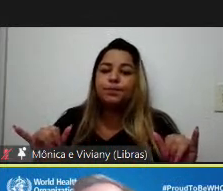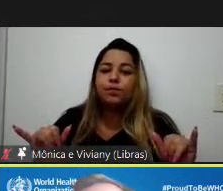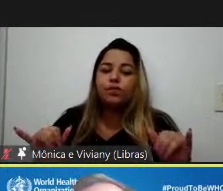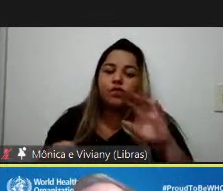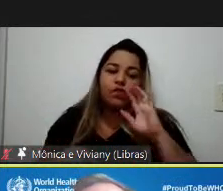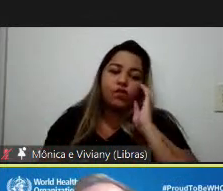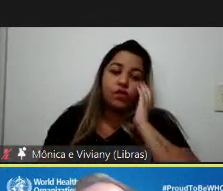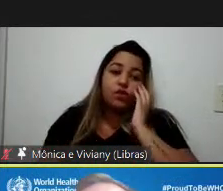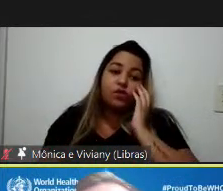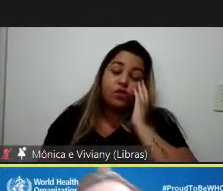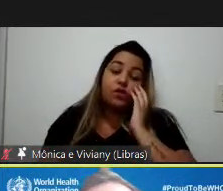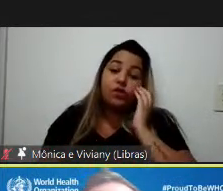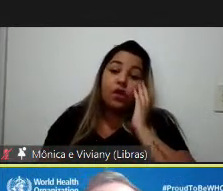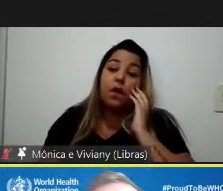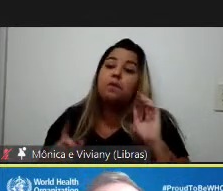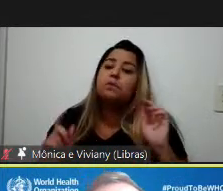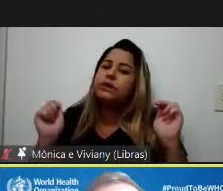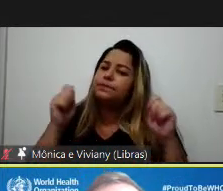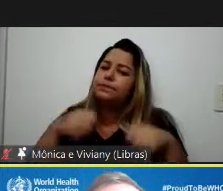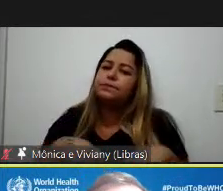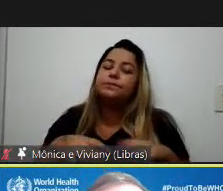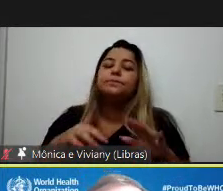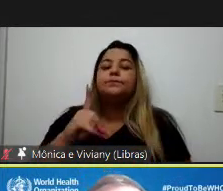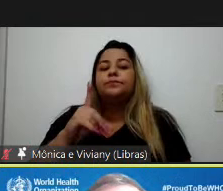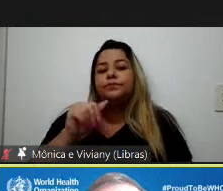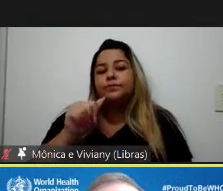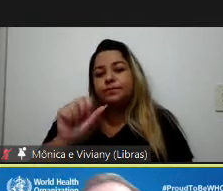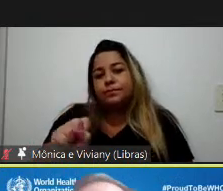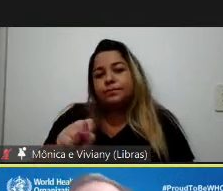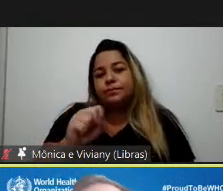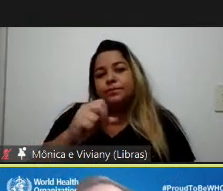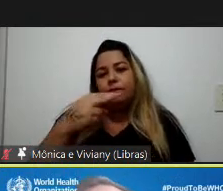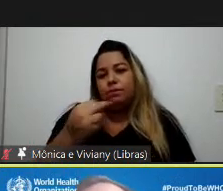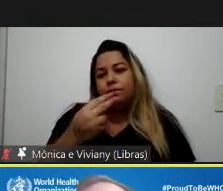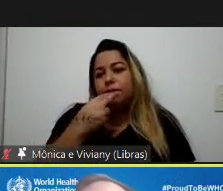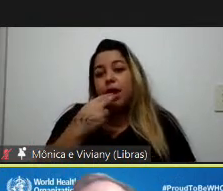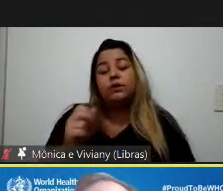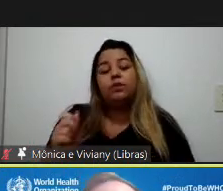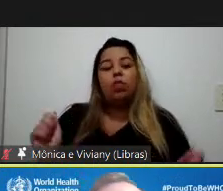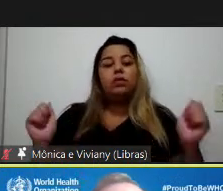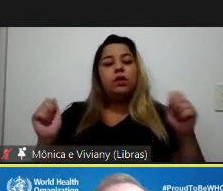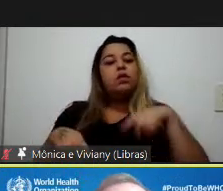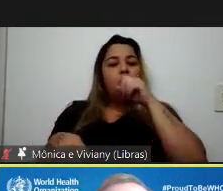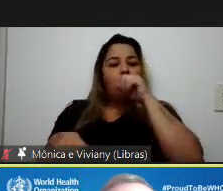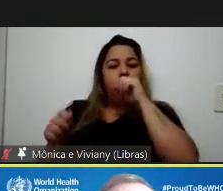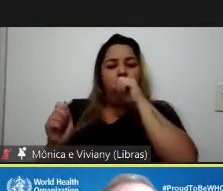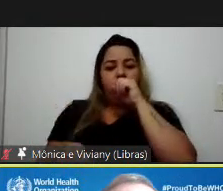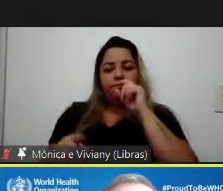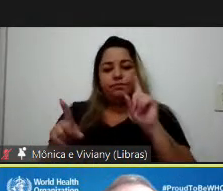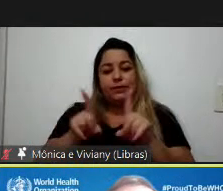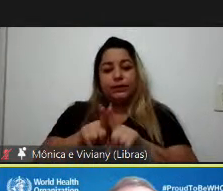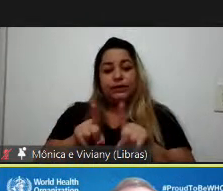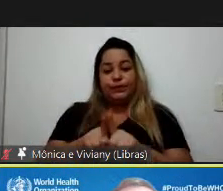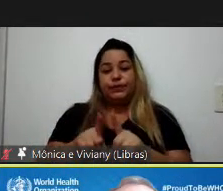data. We need to be able to collect data on the population through the health systems.